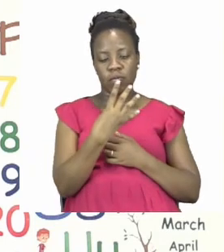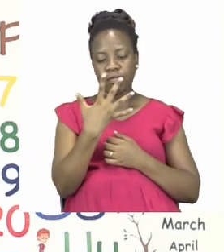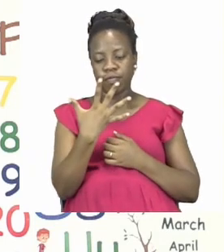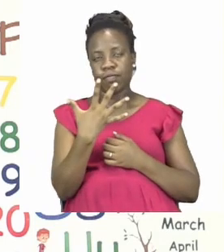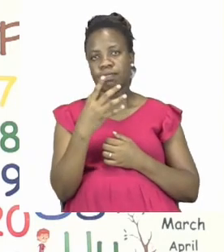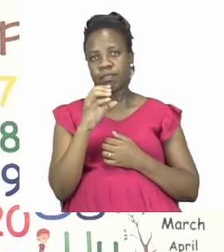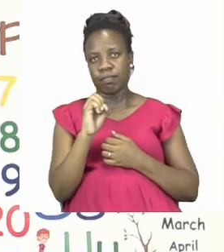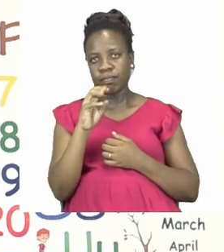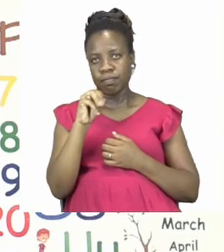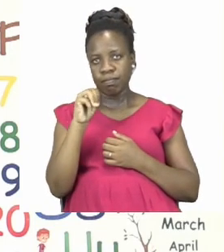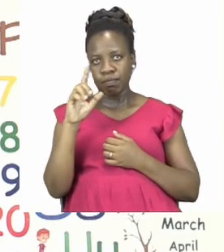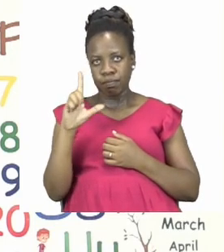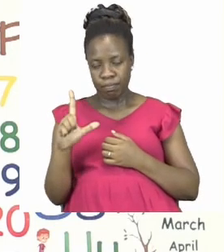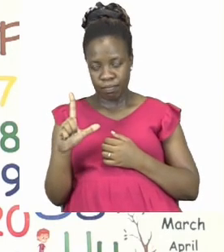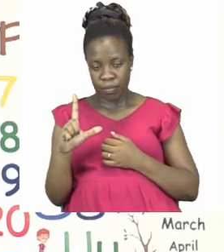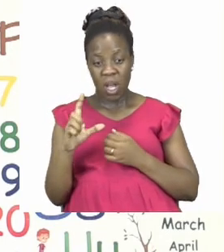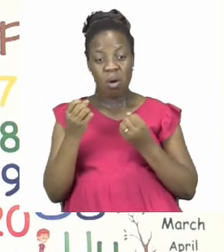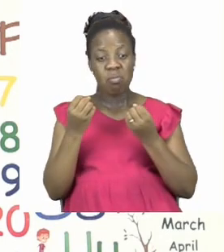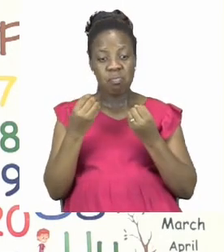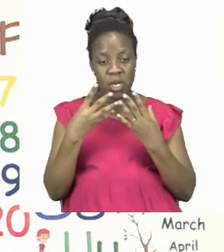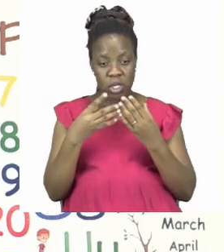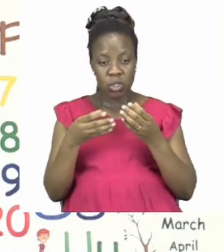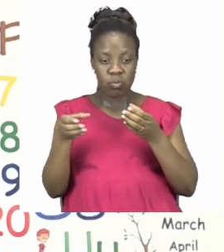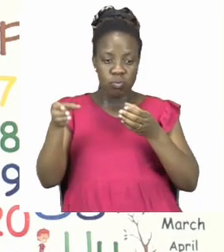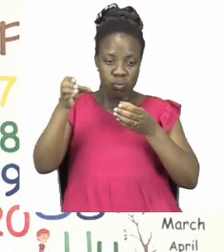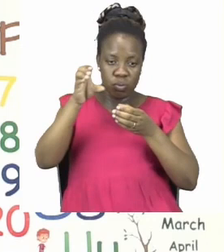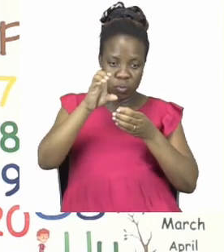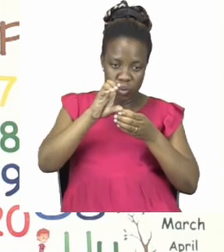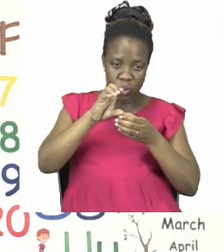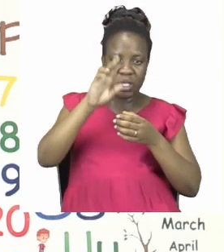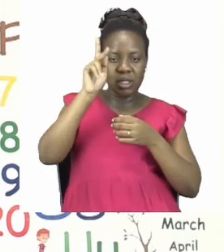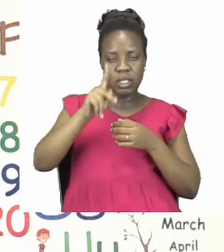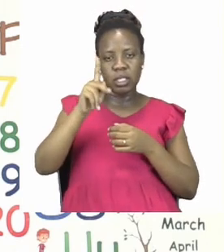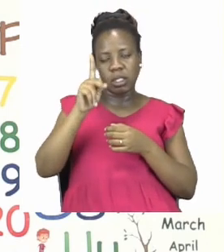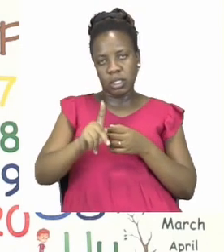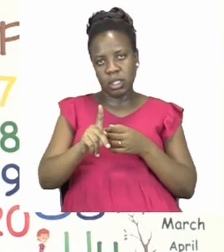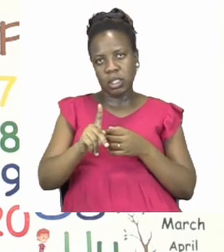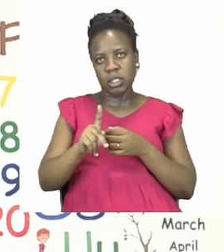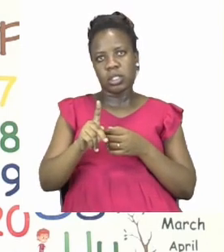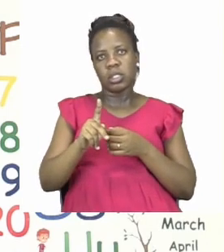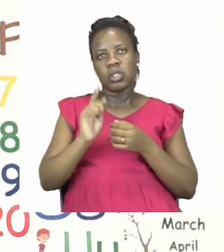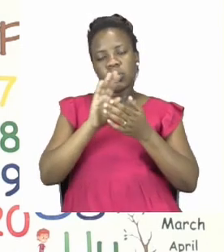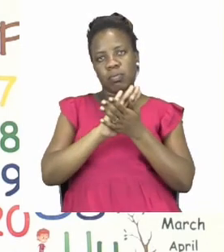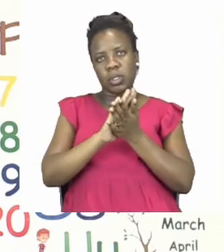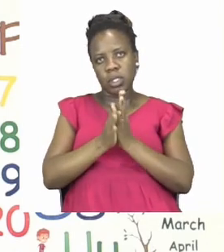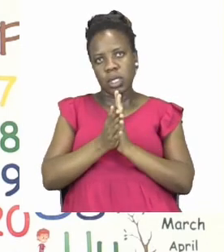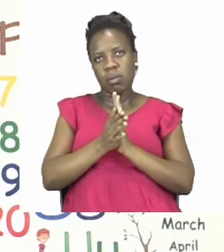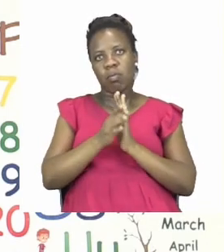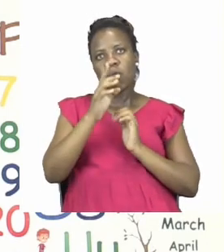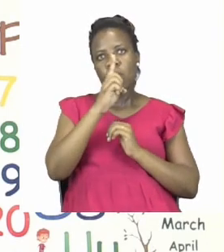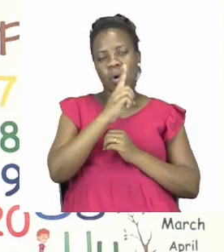we need. Now, as we always do with subtraction, there will be some borrowing taking